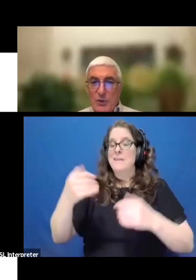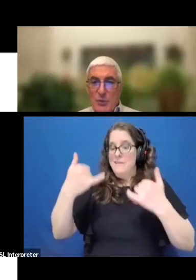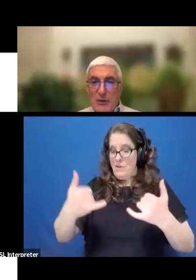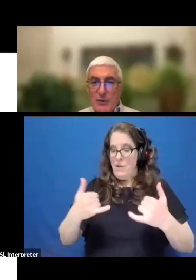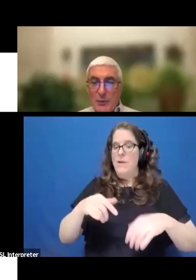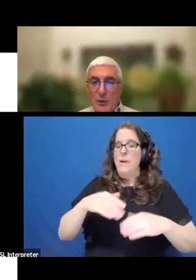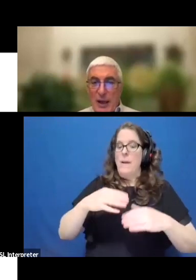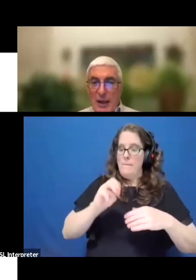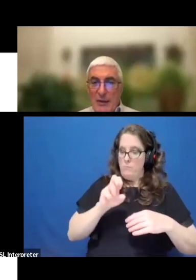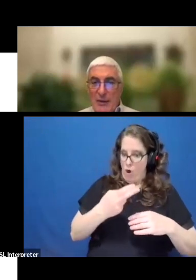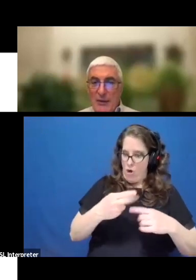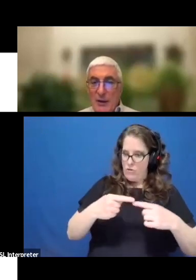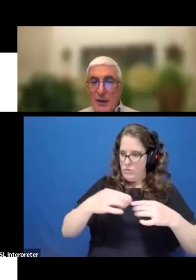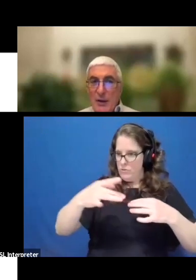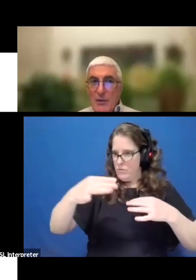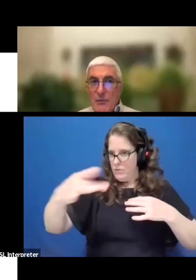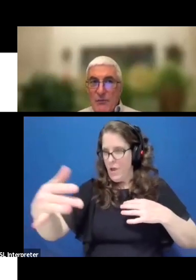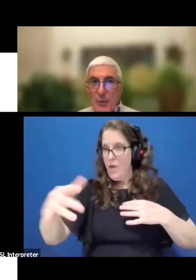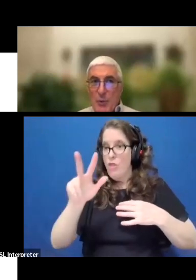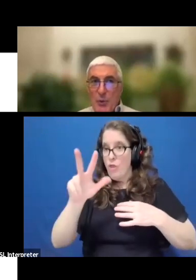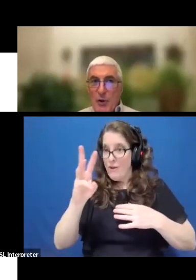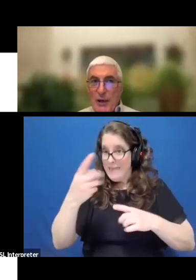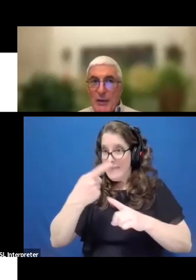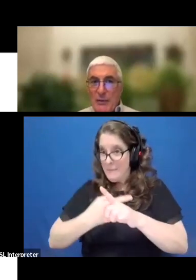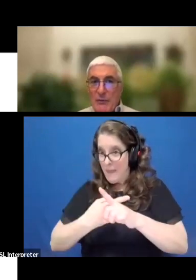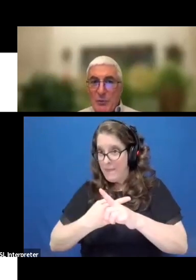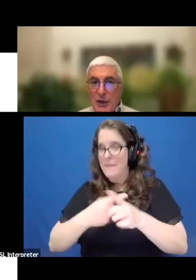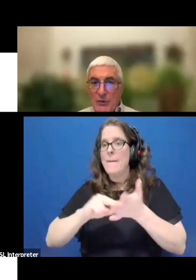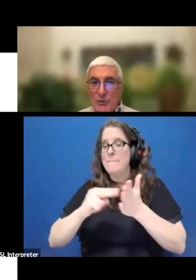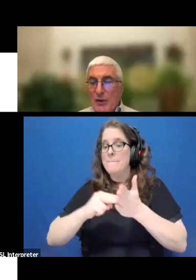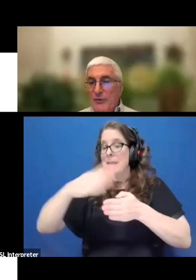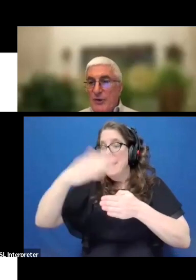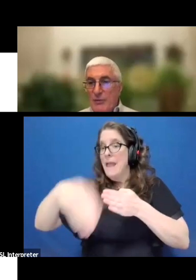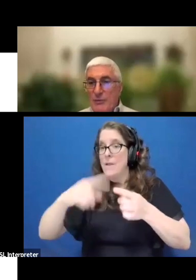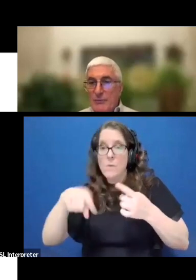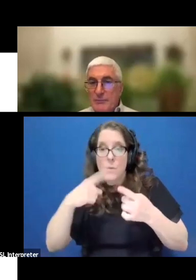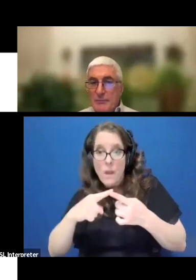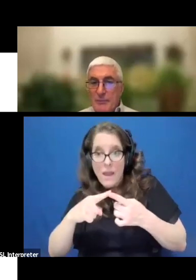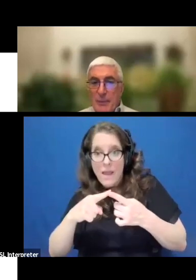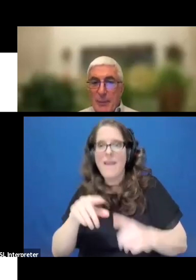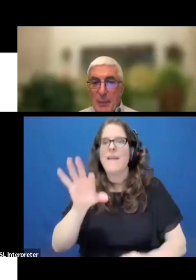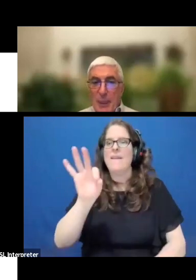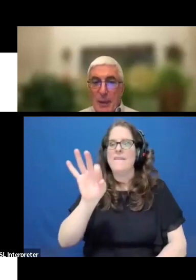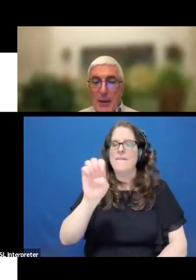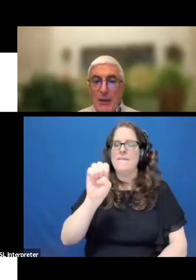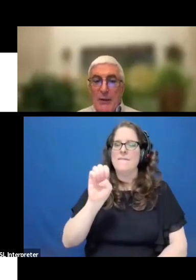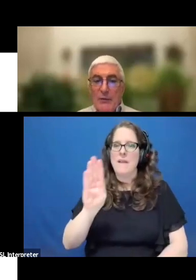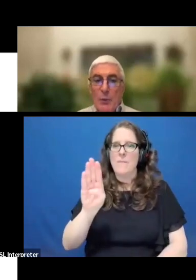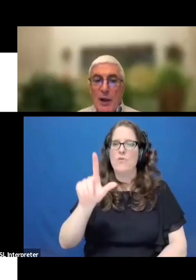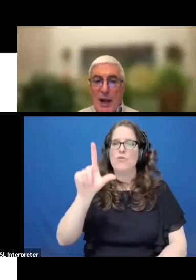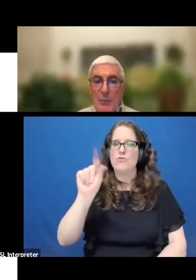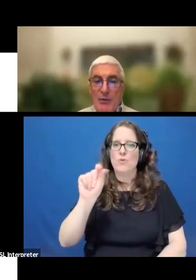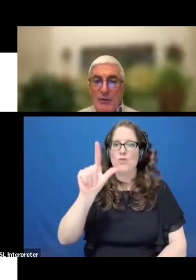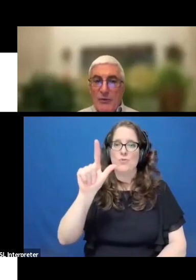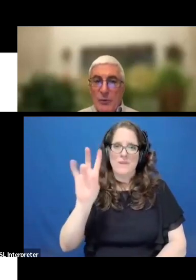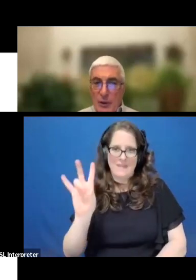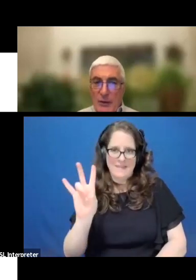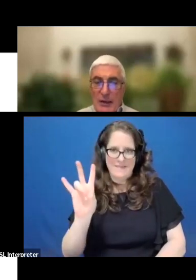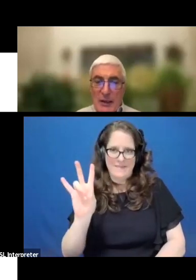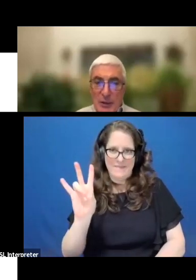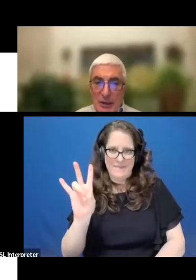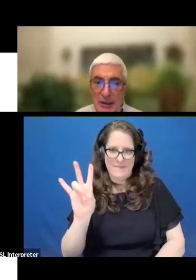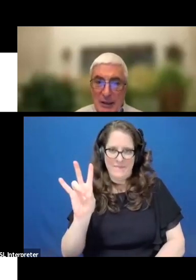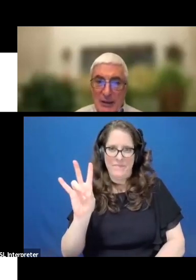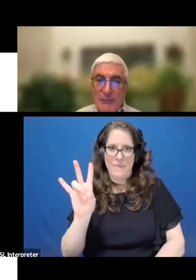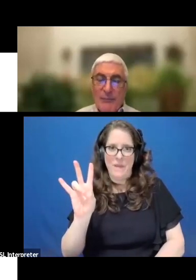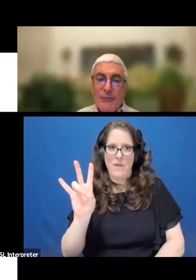months, which means it will end February of 2027. So what happens during